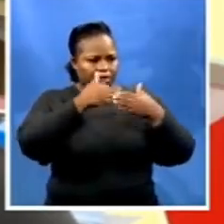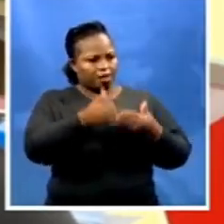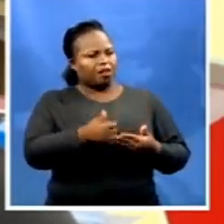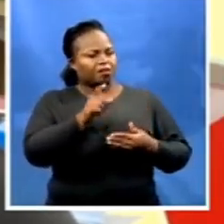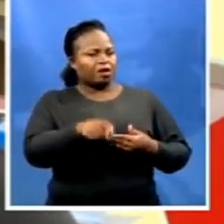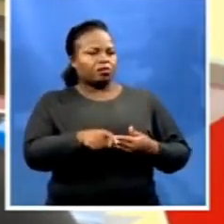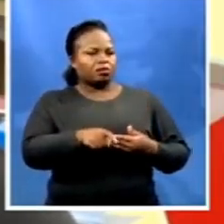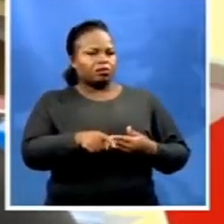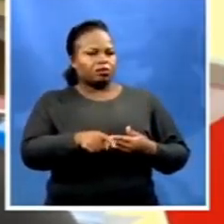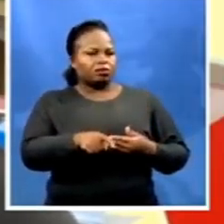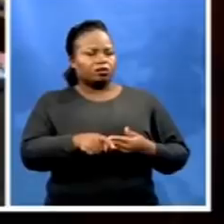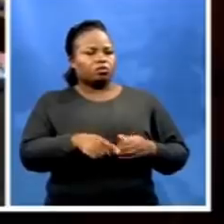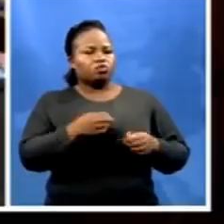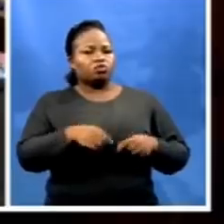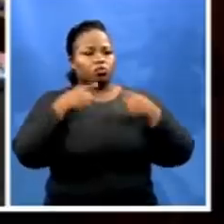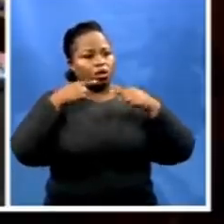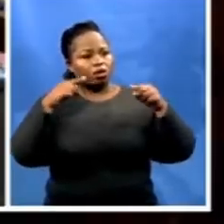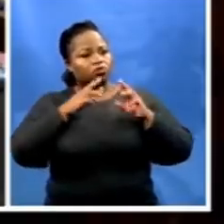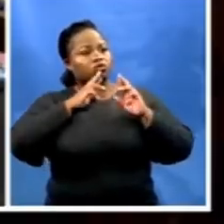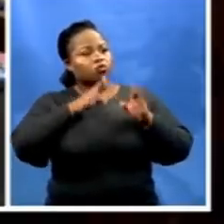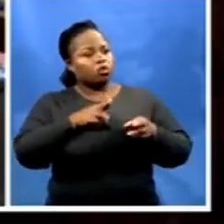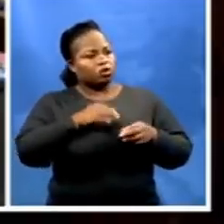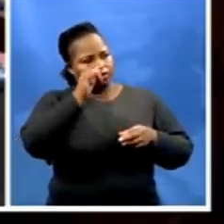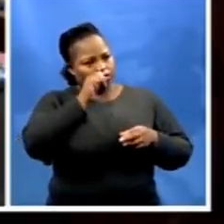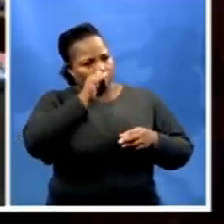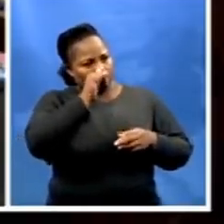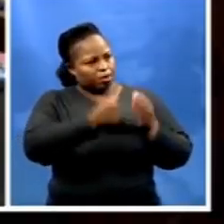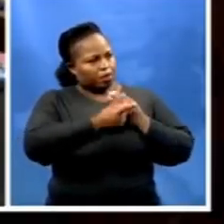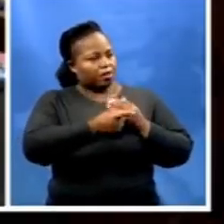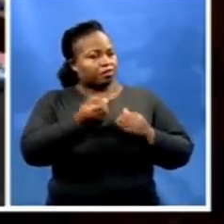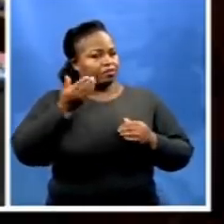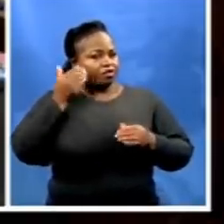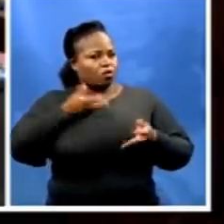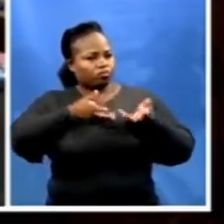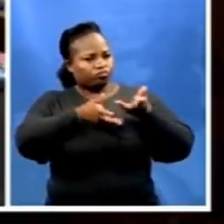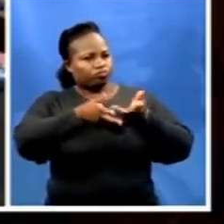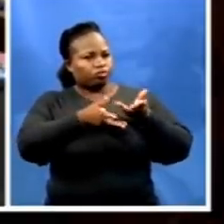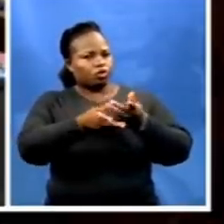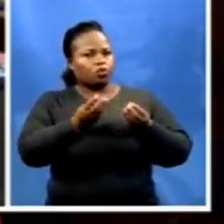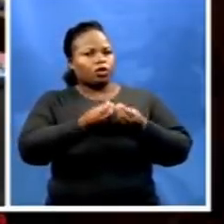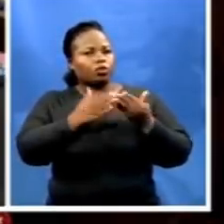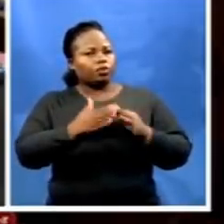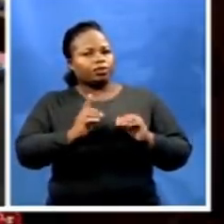crimes. What sort of engagements are you having with the community in this regard?